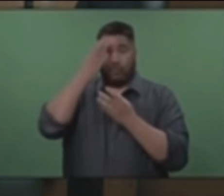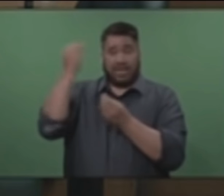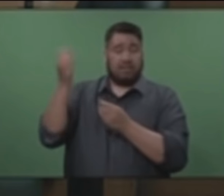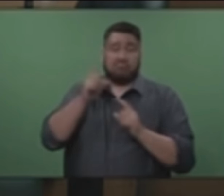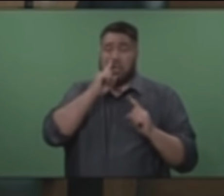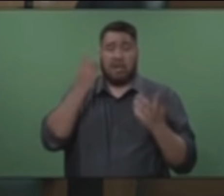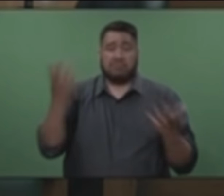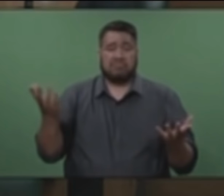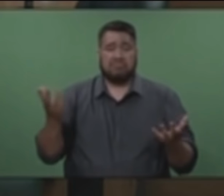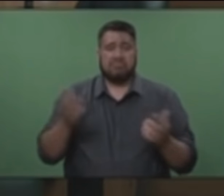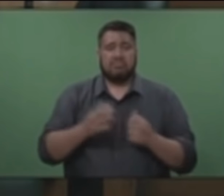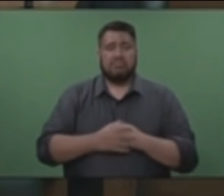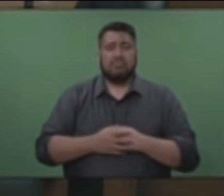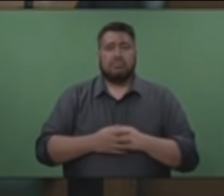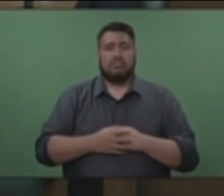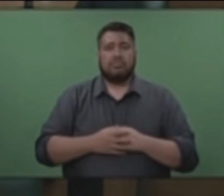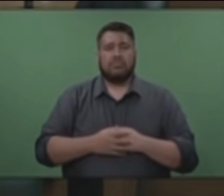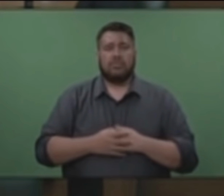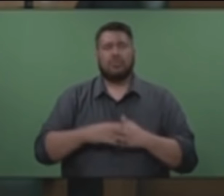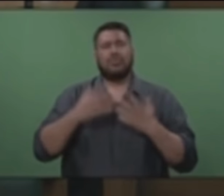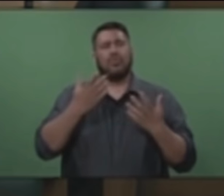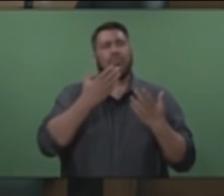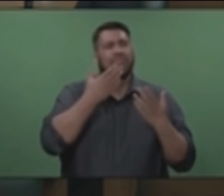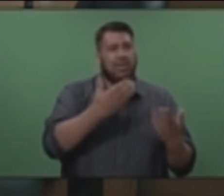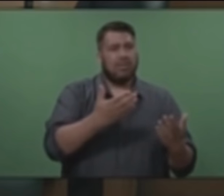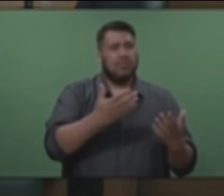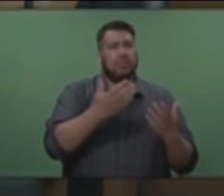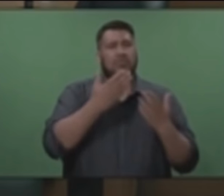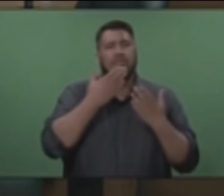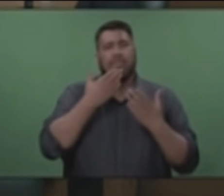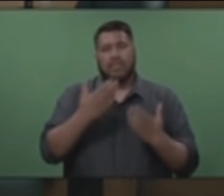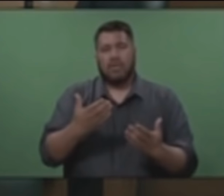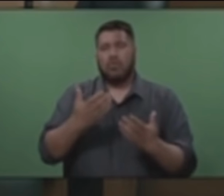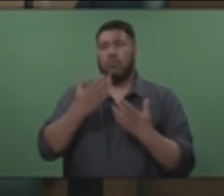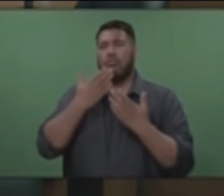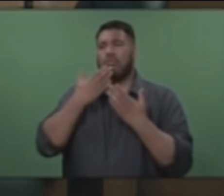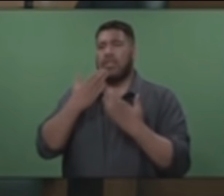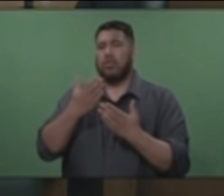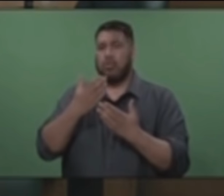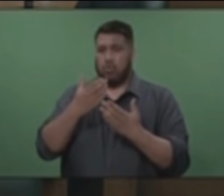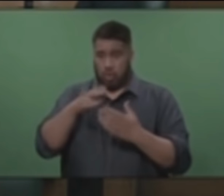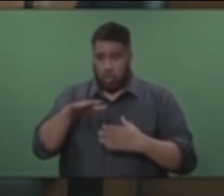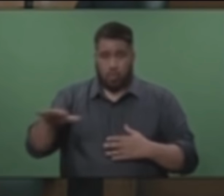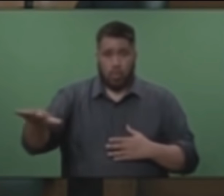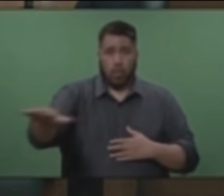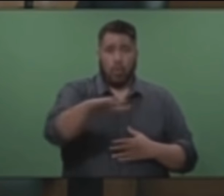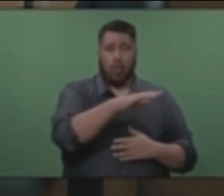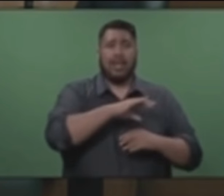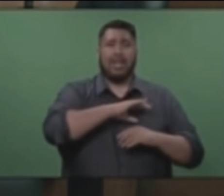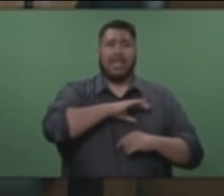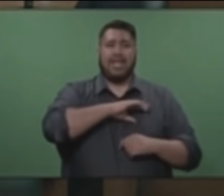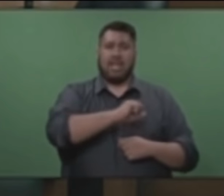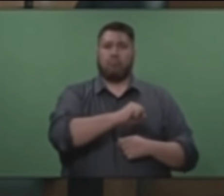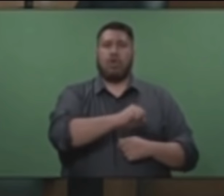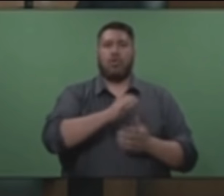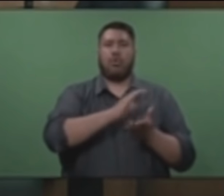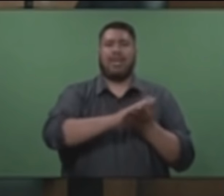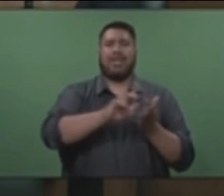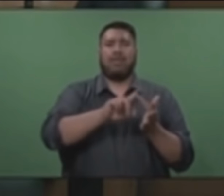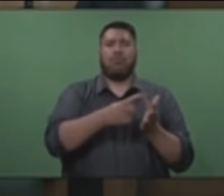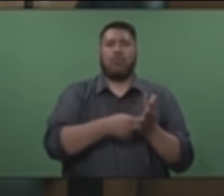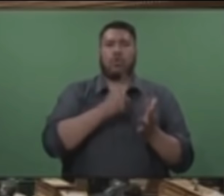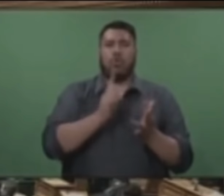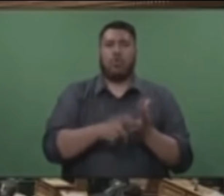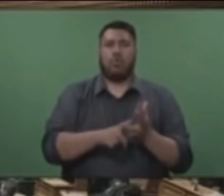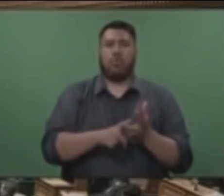responded on the ground in Christchurch, thank you. You are heroes. New Zealand owes you a debt of gratitude.